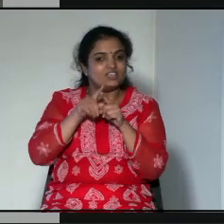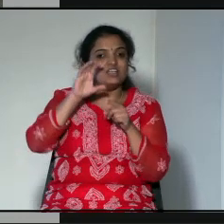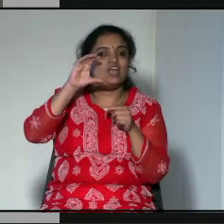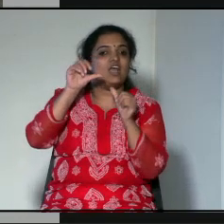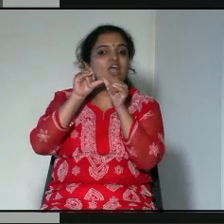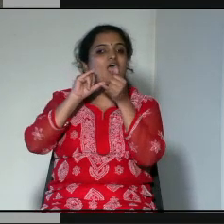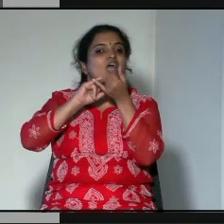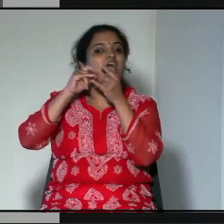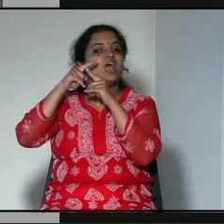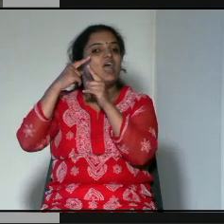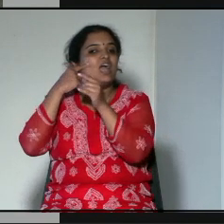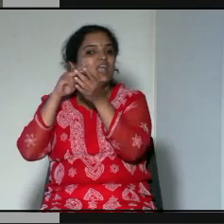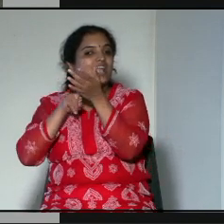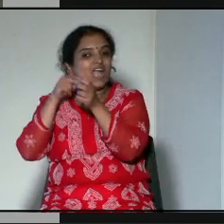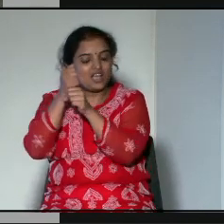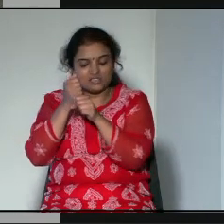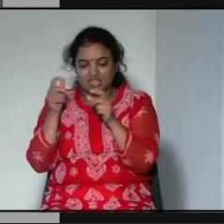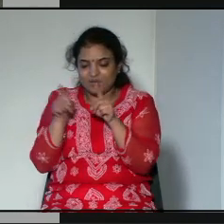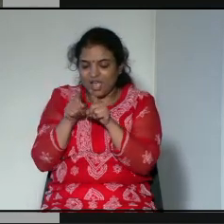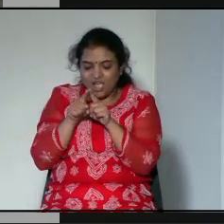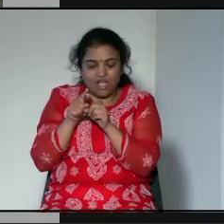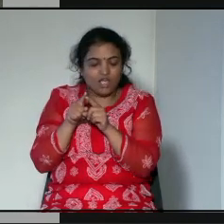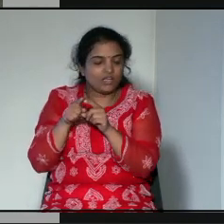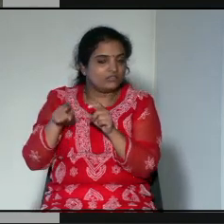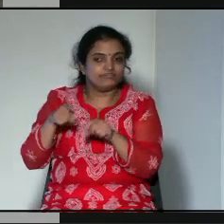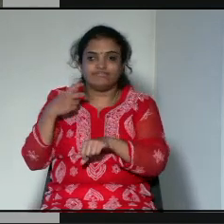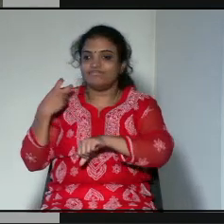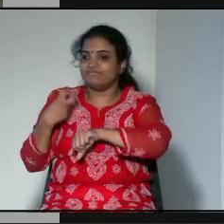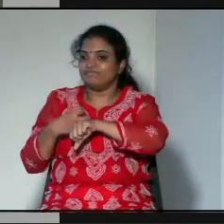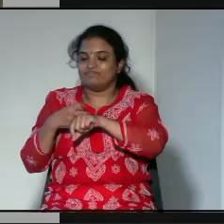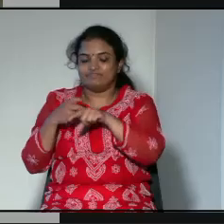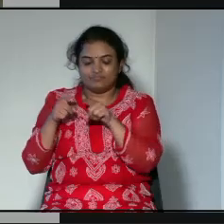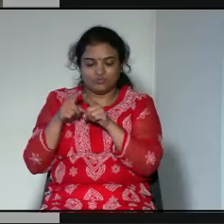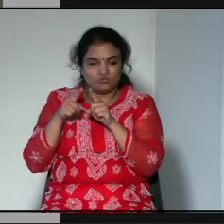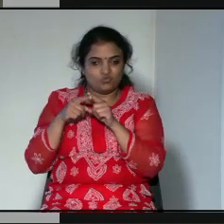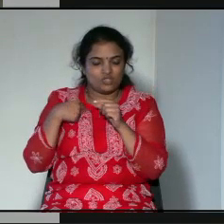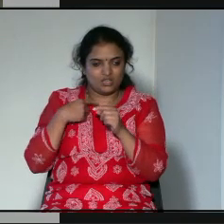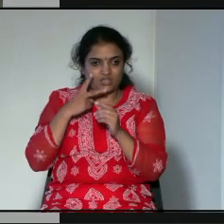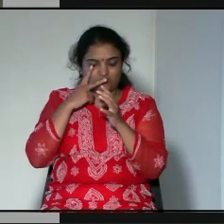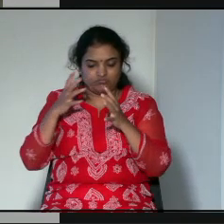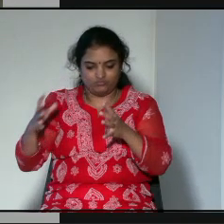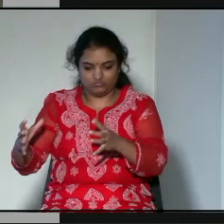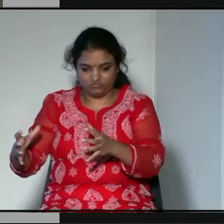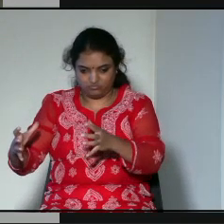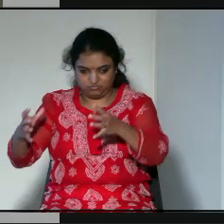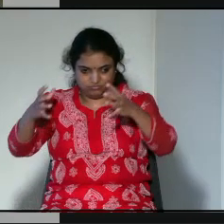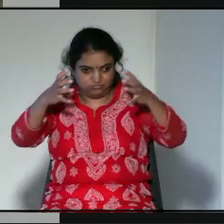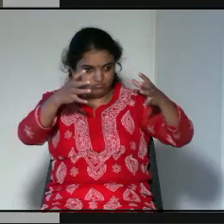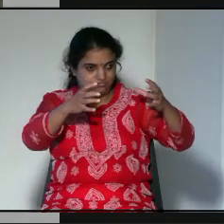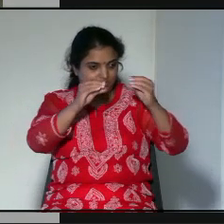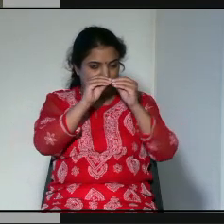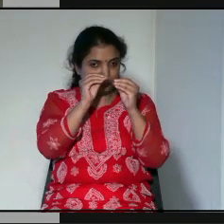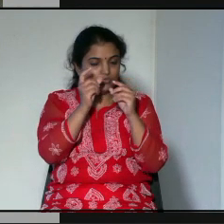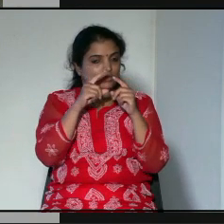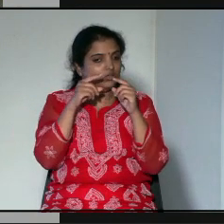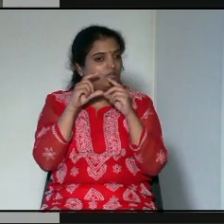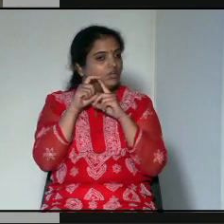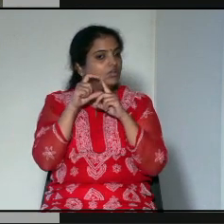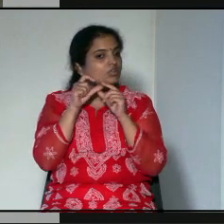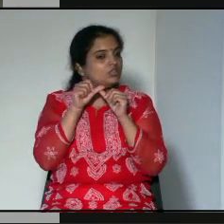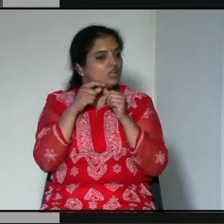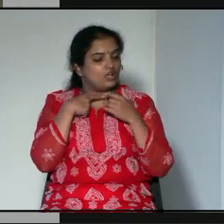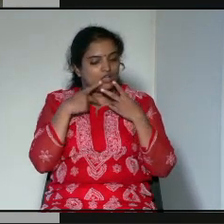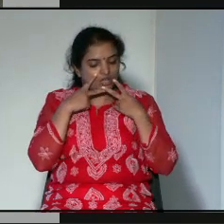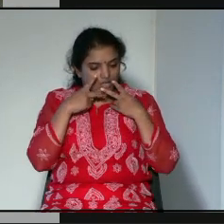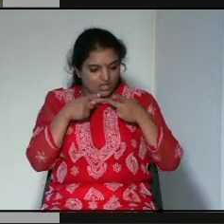fear. Her elation at seeing the large metal head of her Buddha come out as she had envisioned it was cathartic.